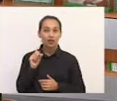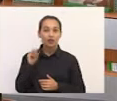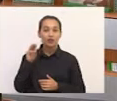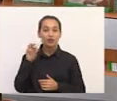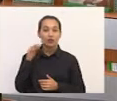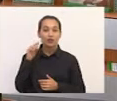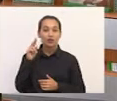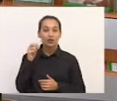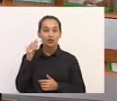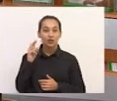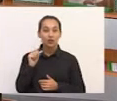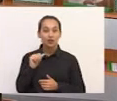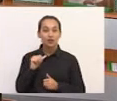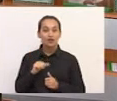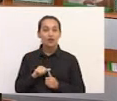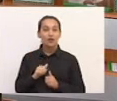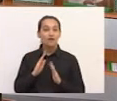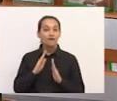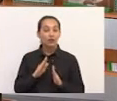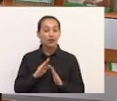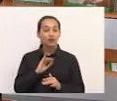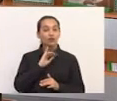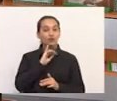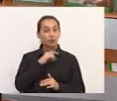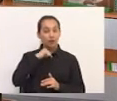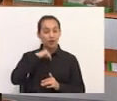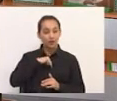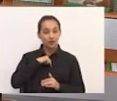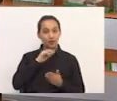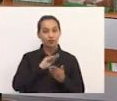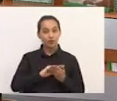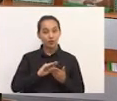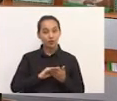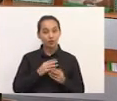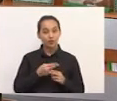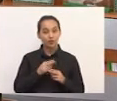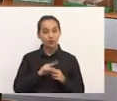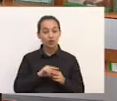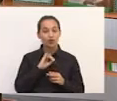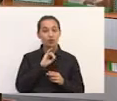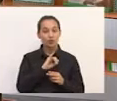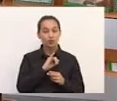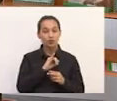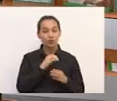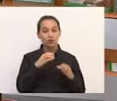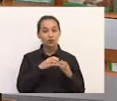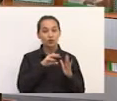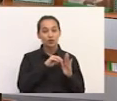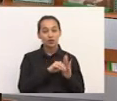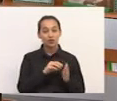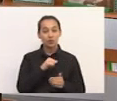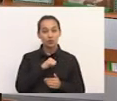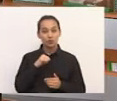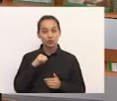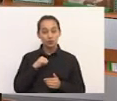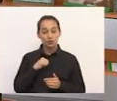timsollarning esa faqat salbiy tomonlari bo'rttirib ko'rsatilgan. Xo'sh aziz o'quvchilar,